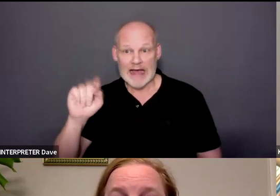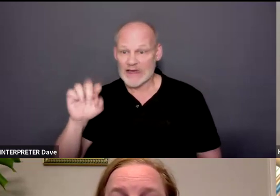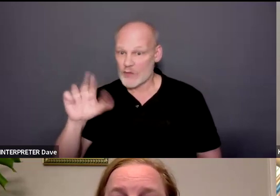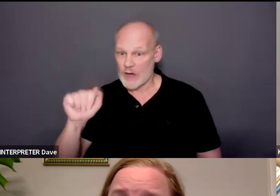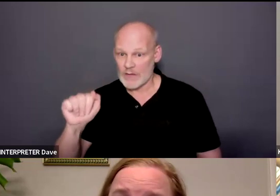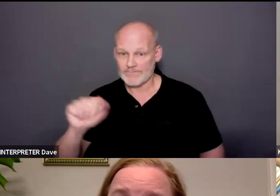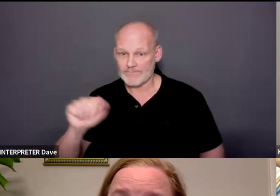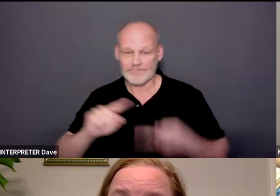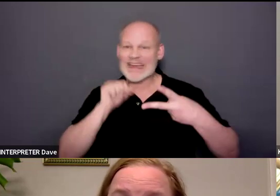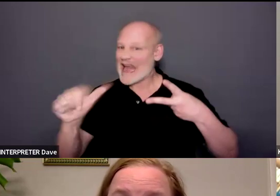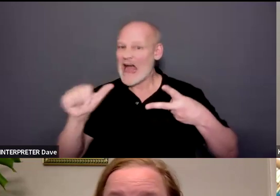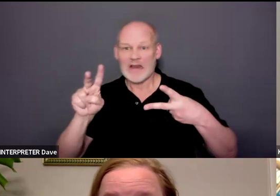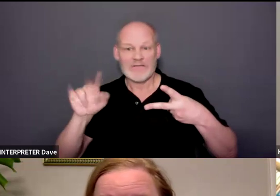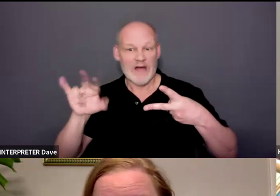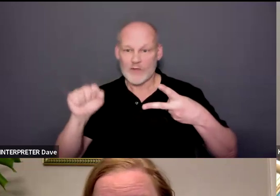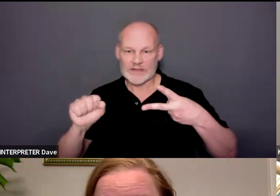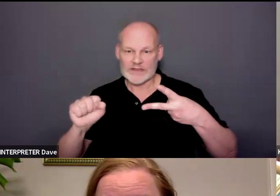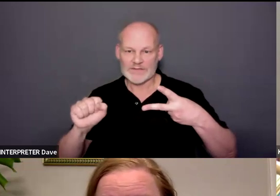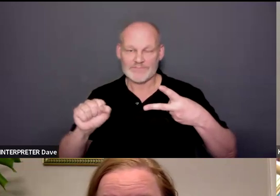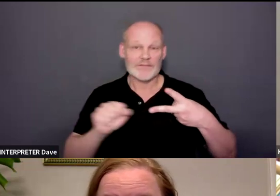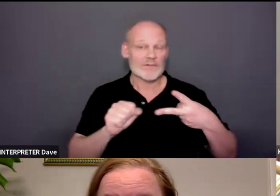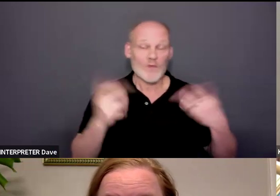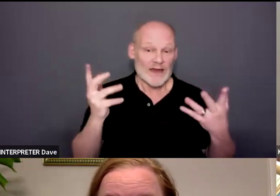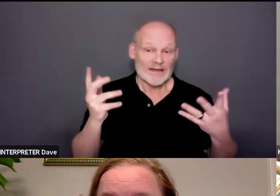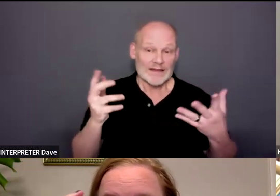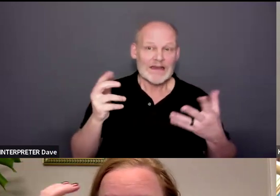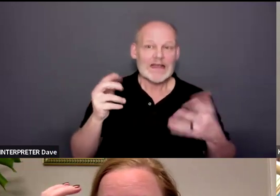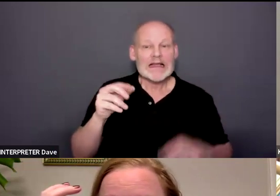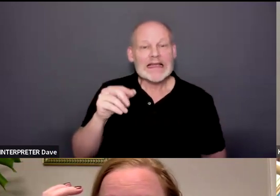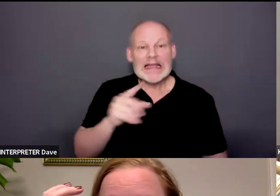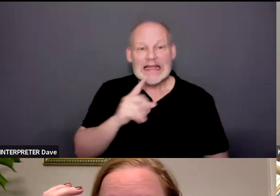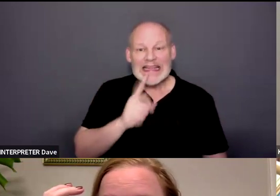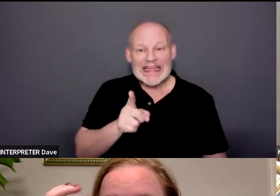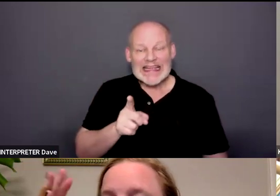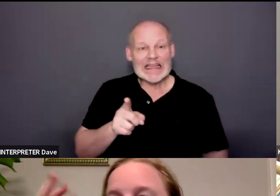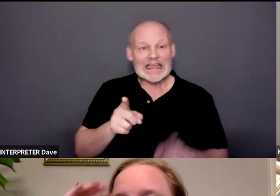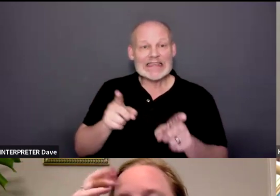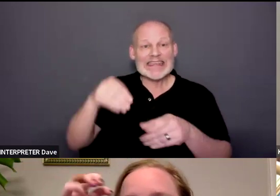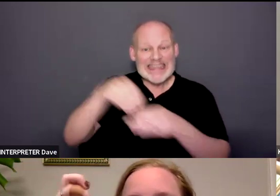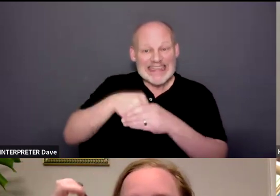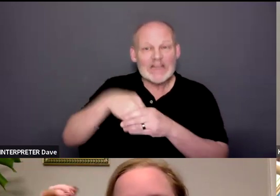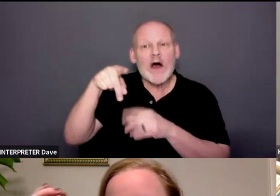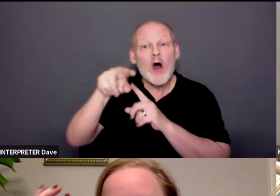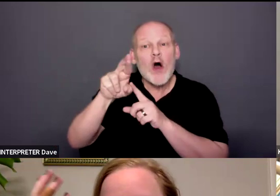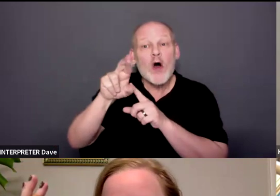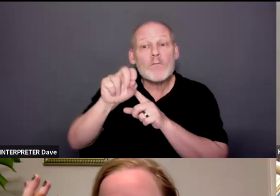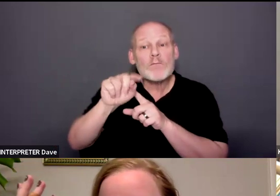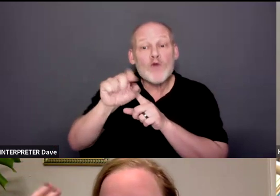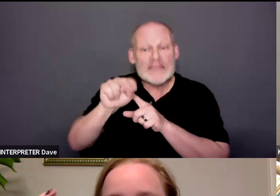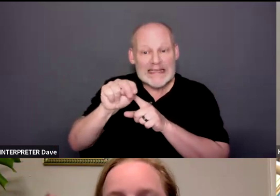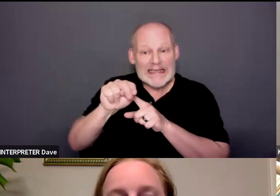actually a protein in the brain that misfolds. Like proteins fold up and they